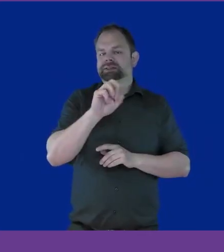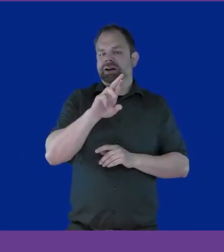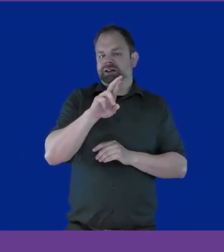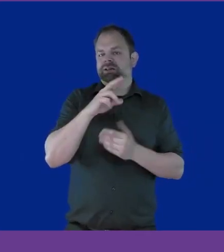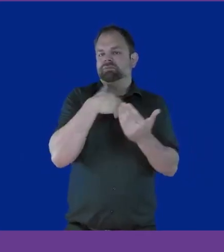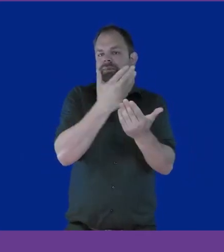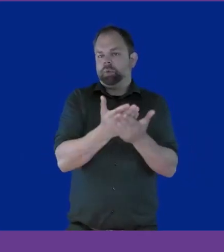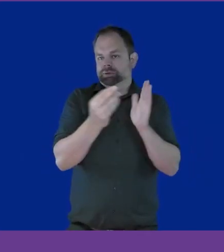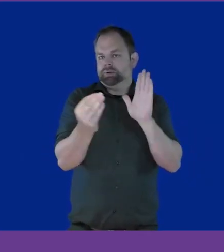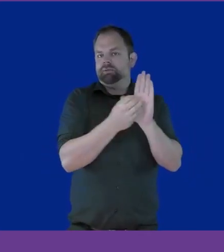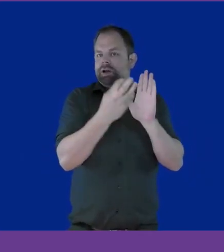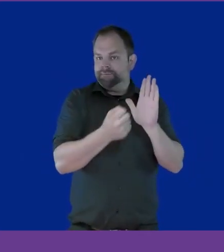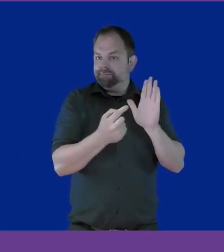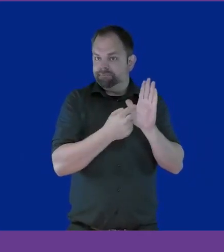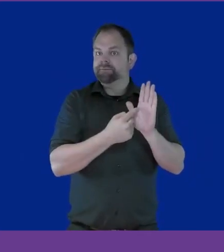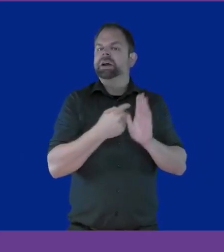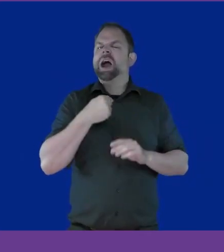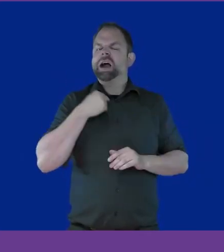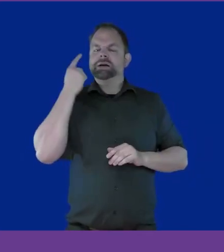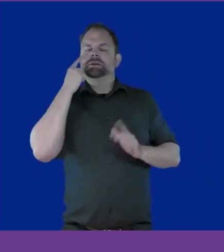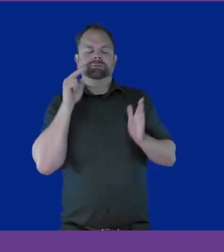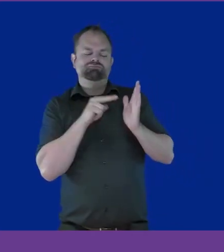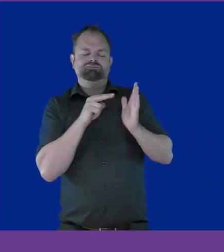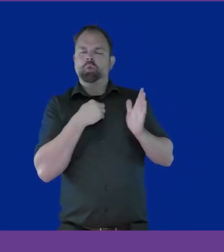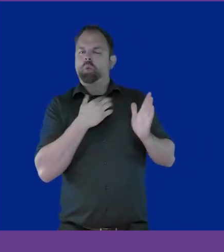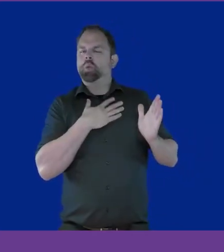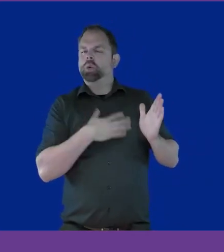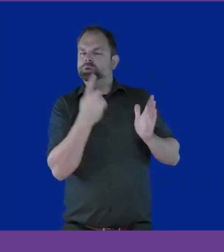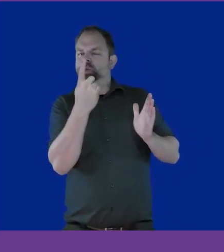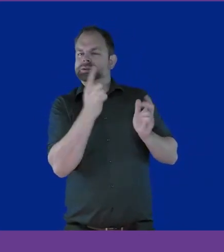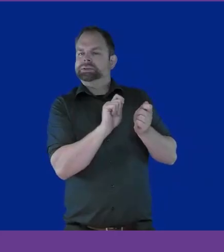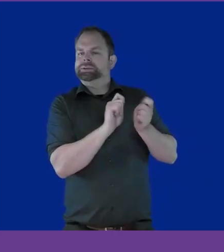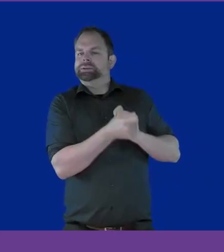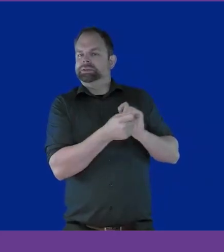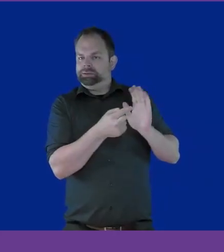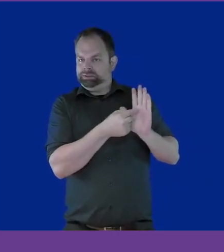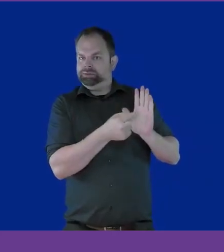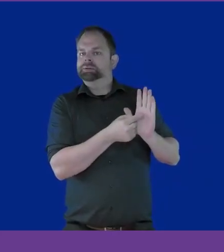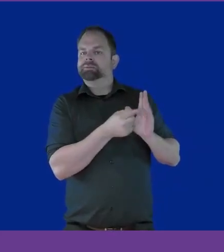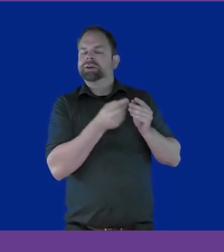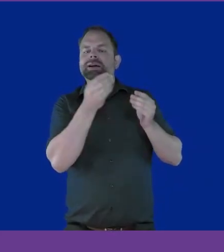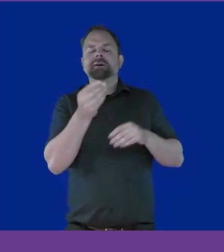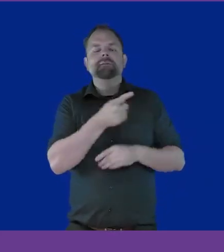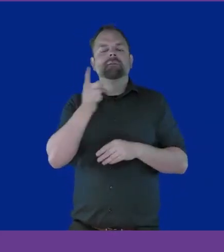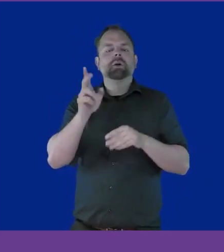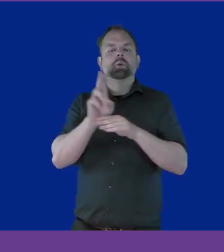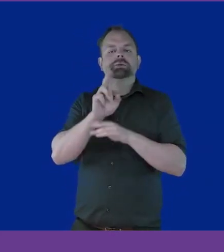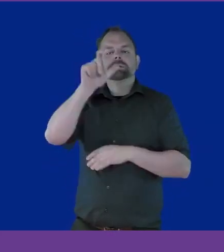given to these third parties. Now, so the PSR proposal introduces this requirement to have a